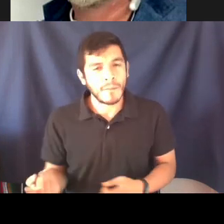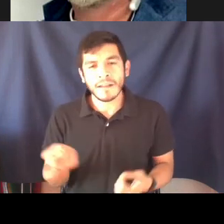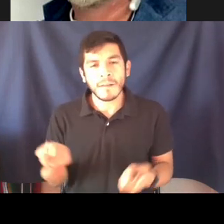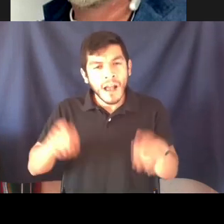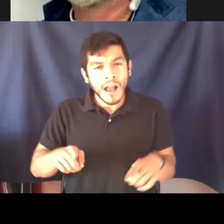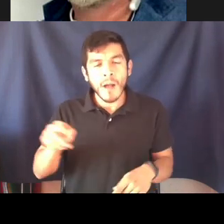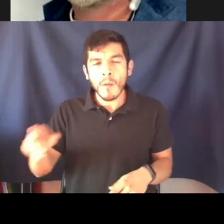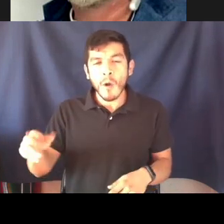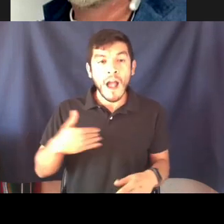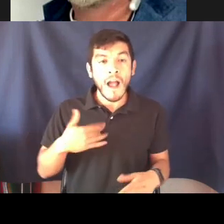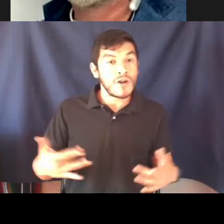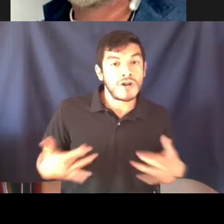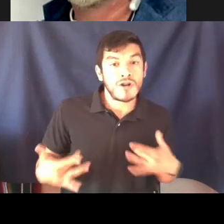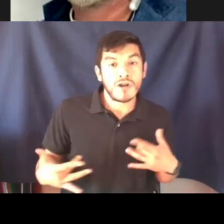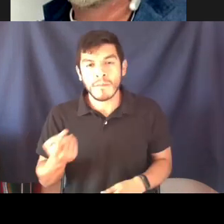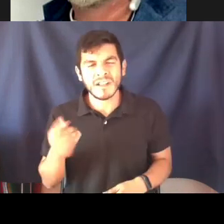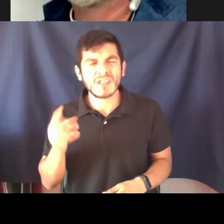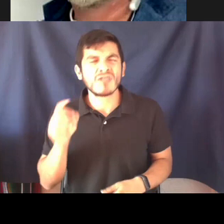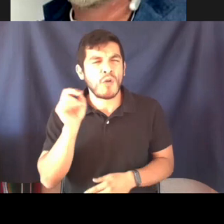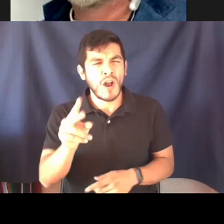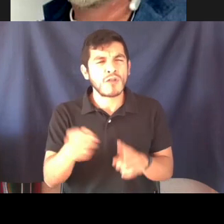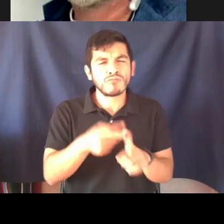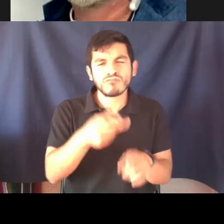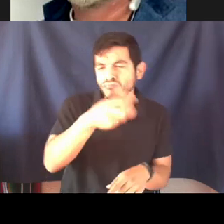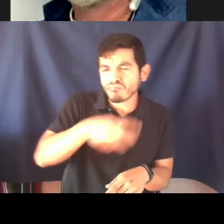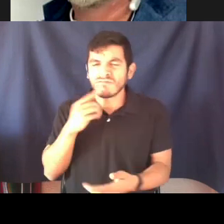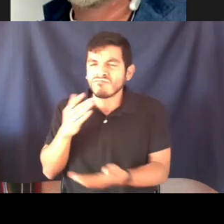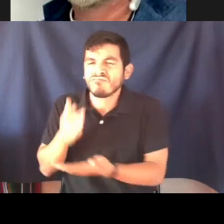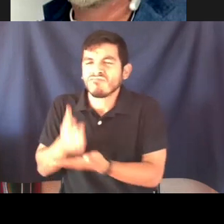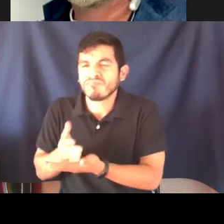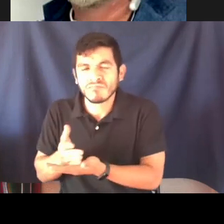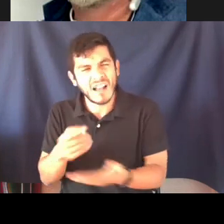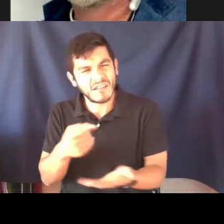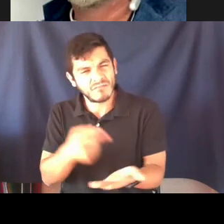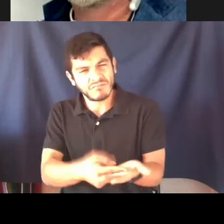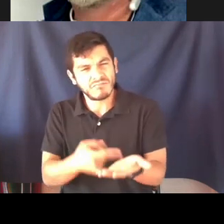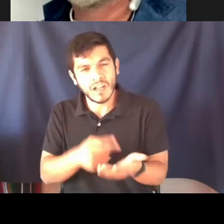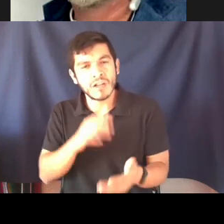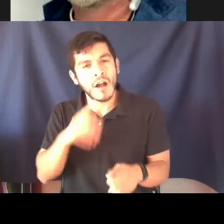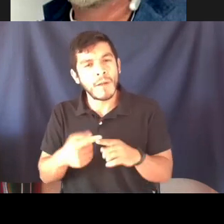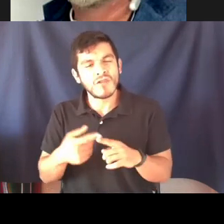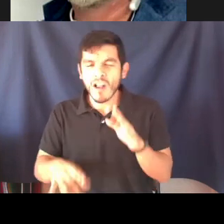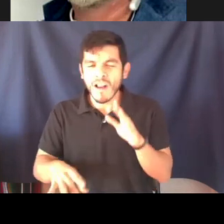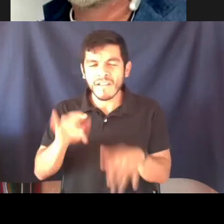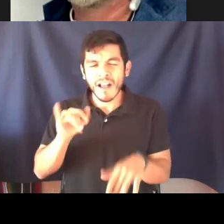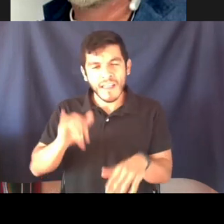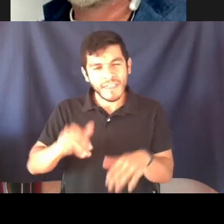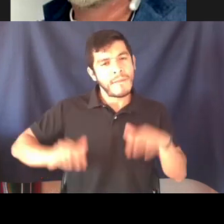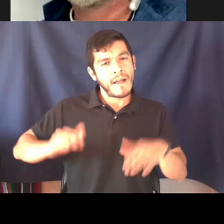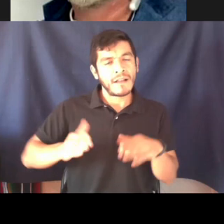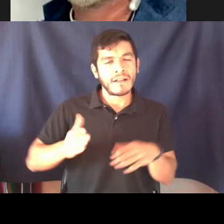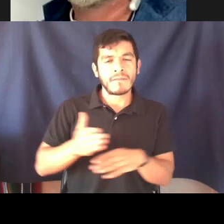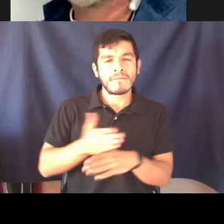to shift gears or hit a pause button. And I think, you know, trying to find that right balance between adherence